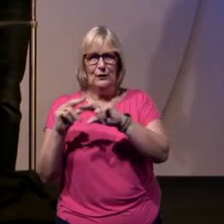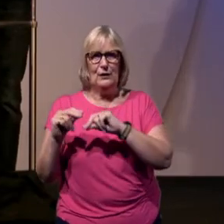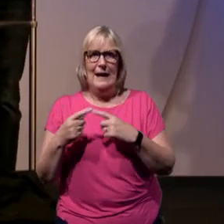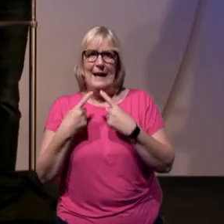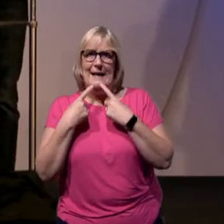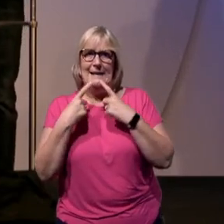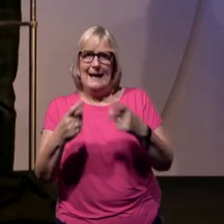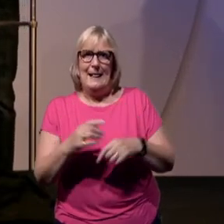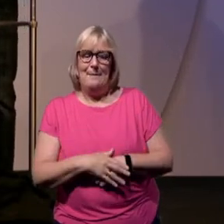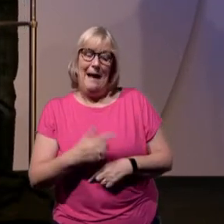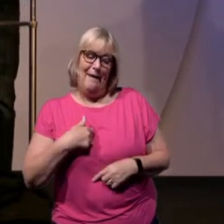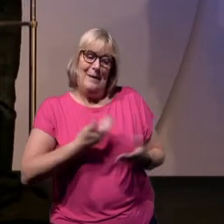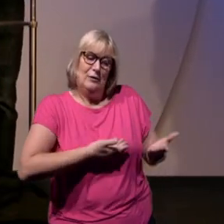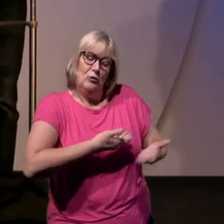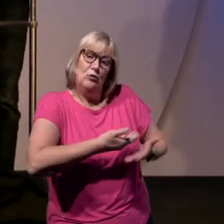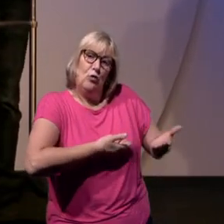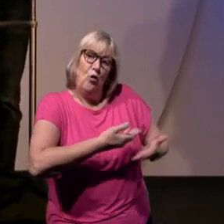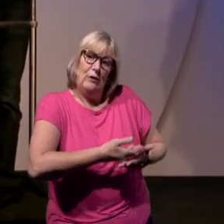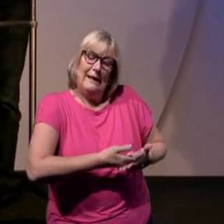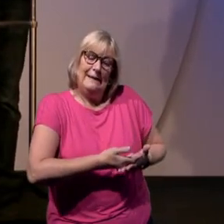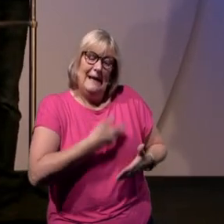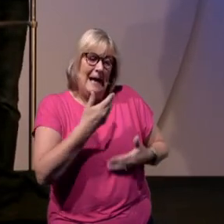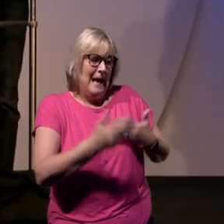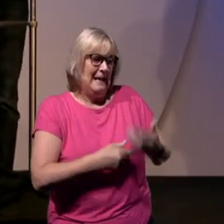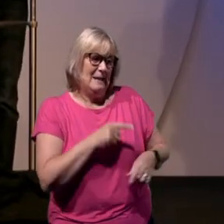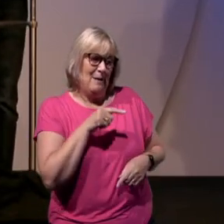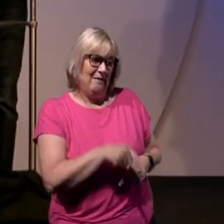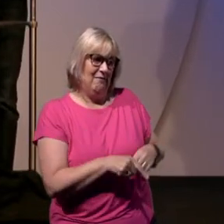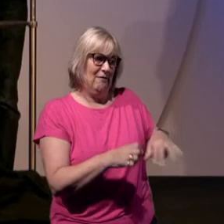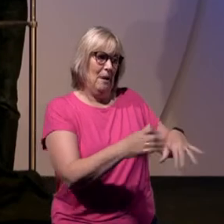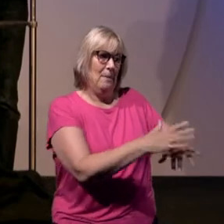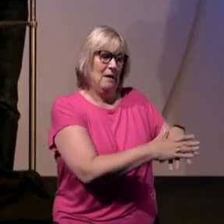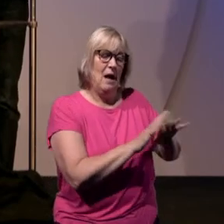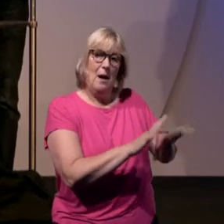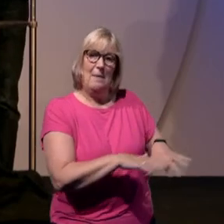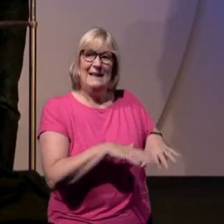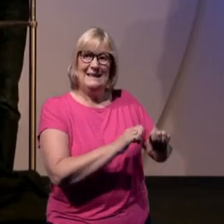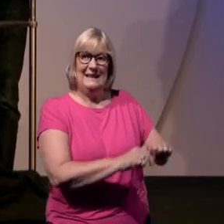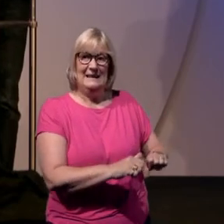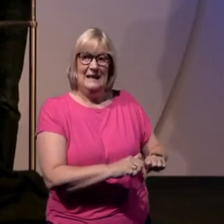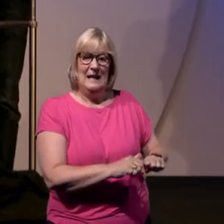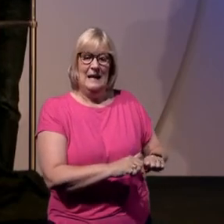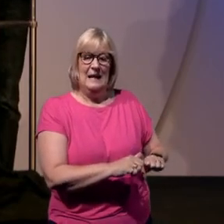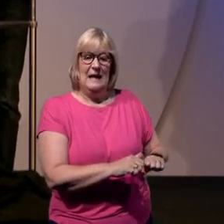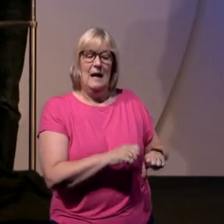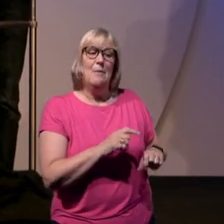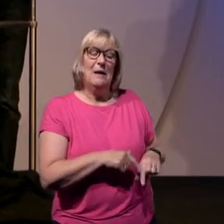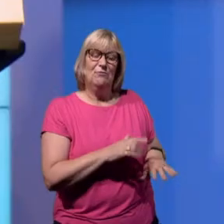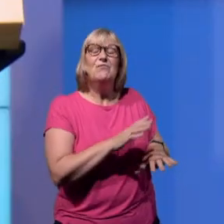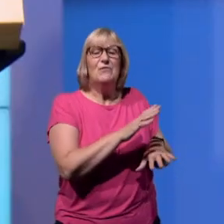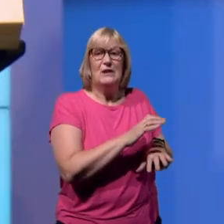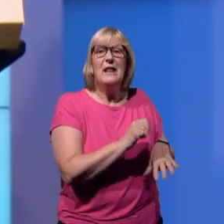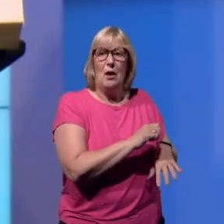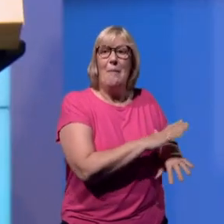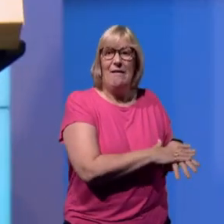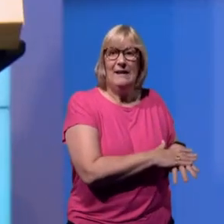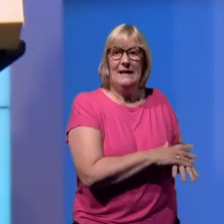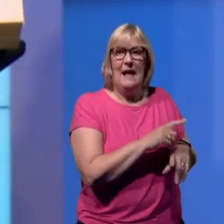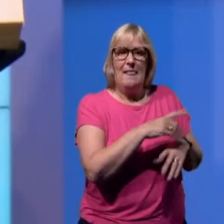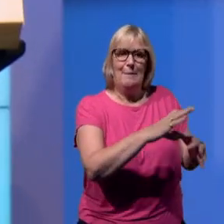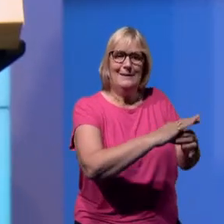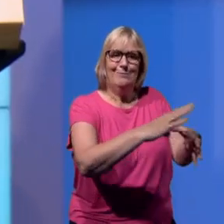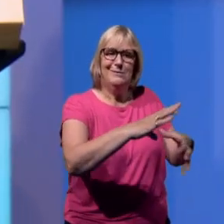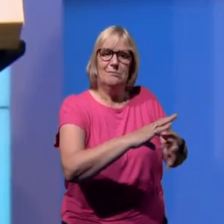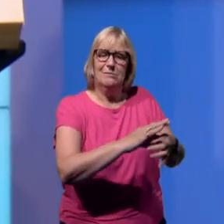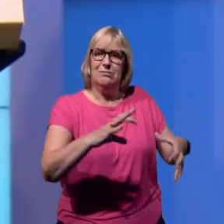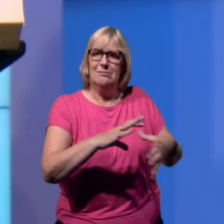say that she had had this conversation, and to this day, those relationships are fractured. And that was